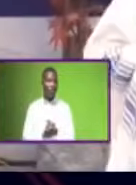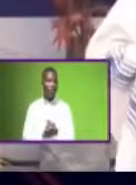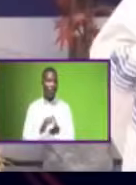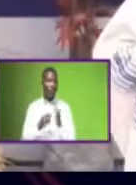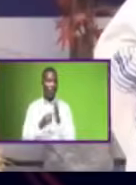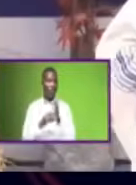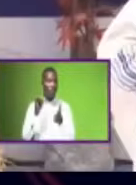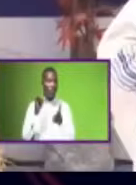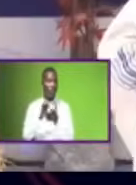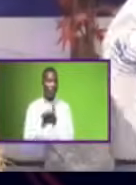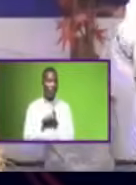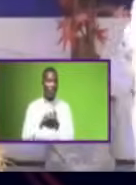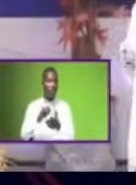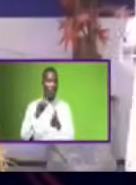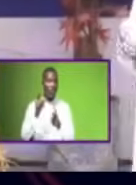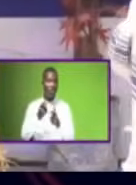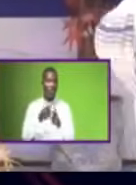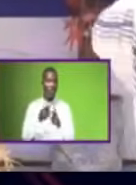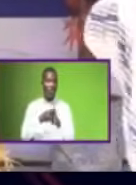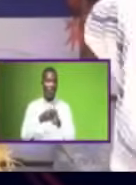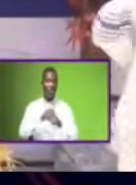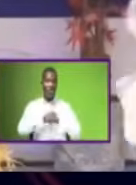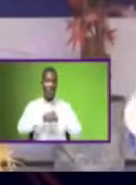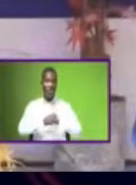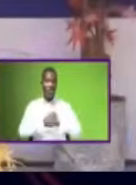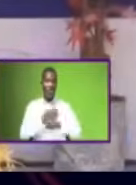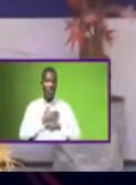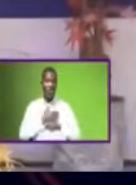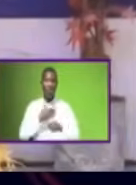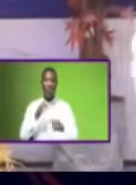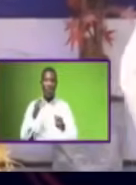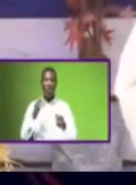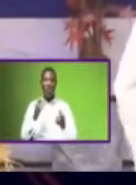it was,